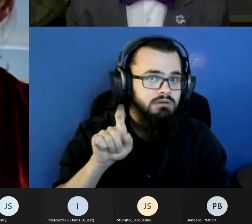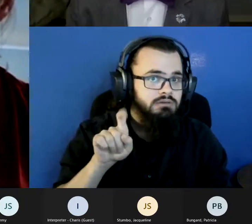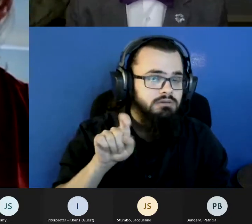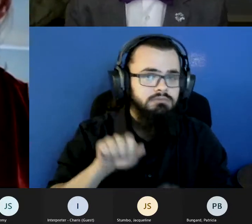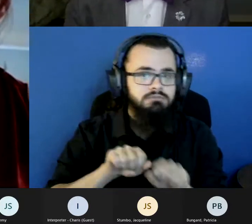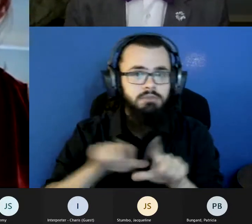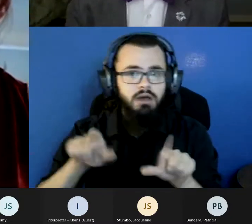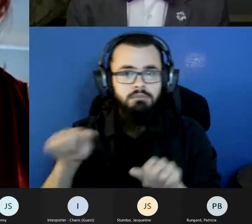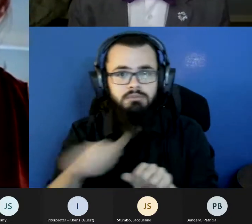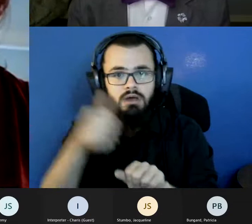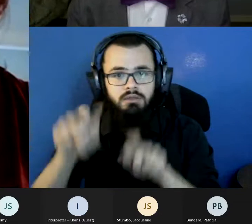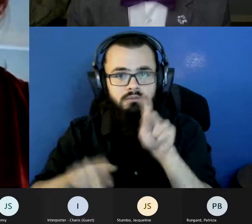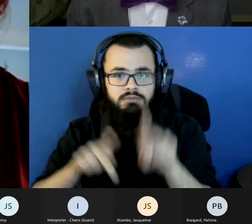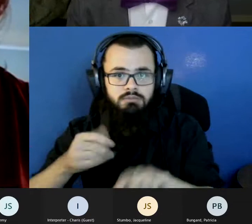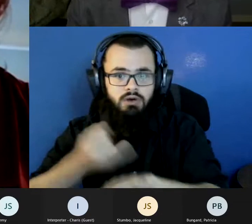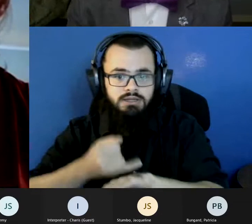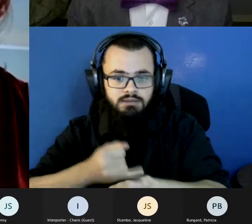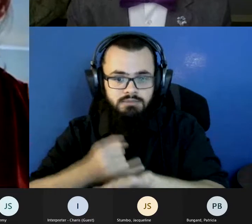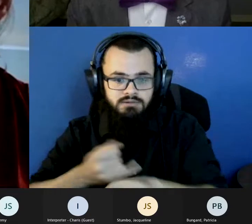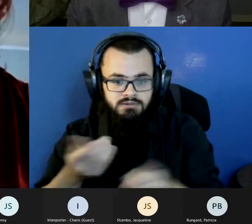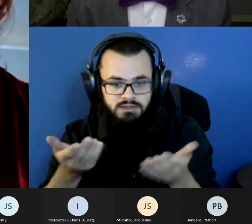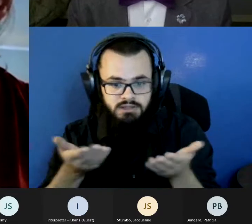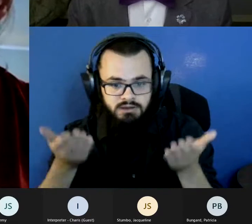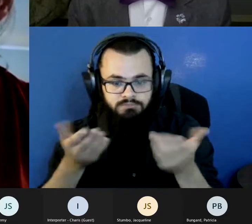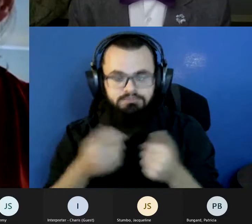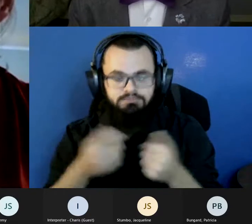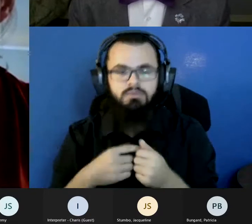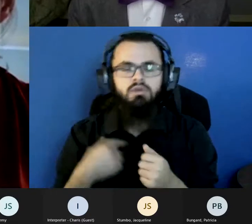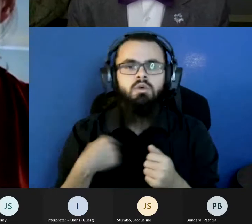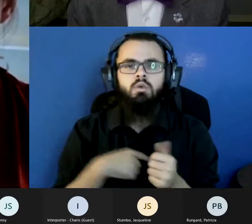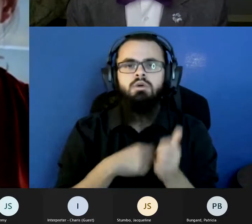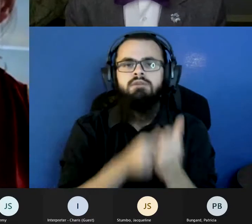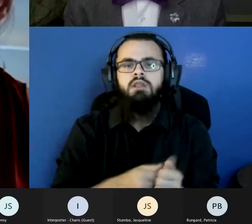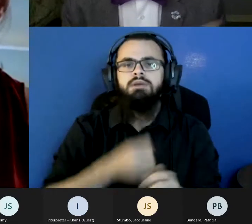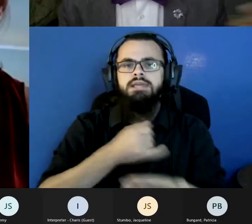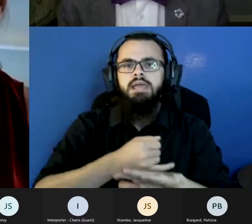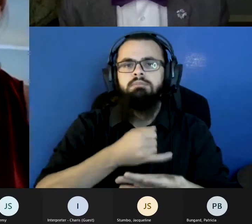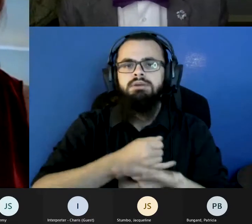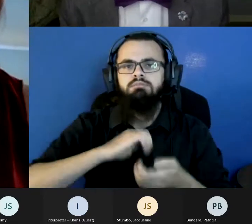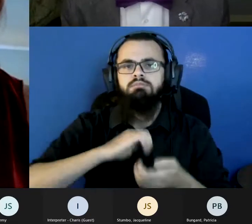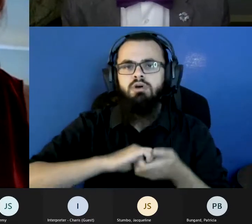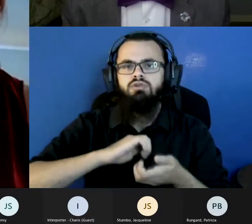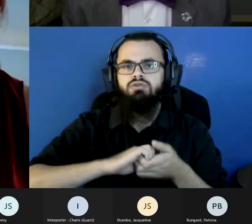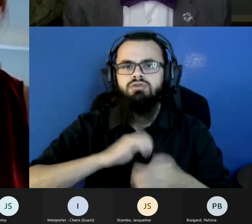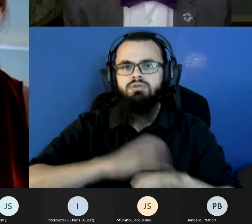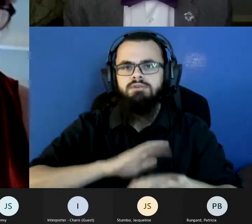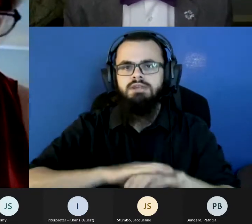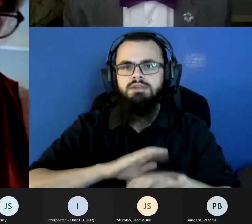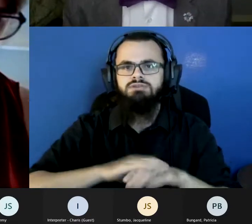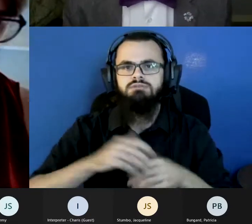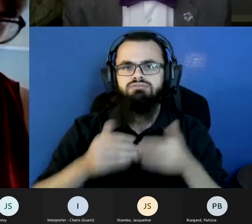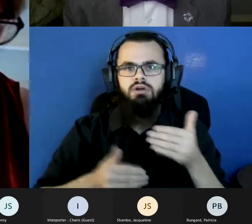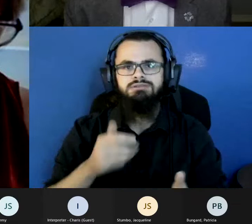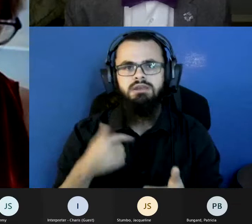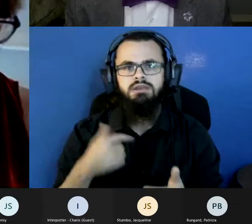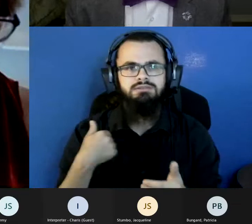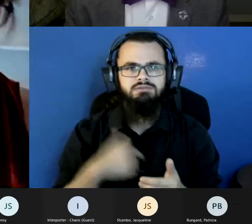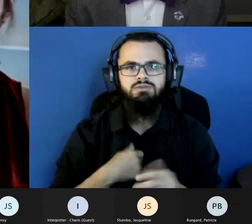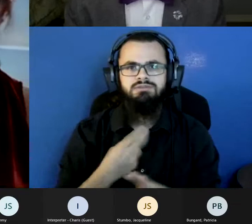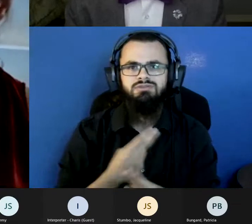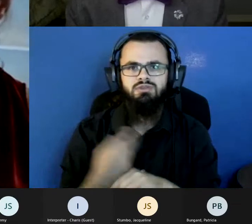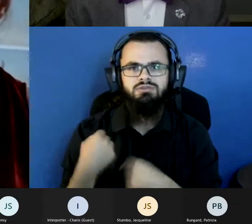on campus. And so we're following the campus partner notification process that we've used through the last year